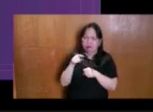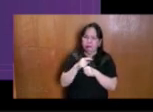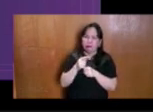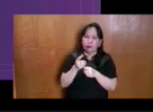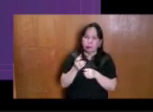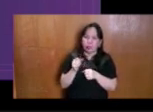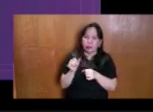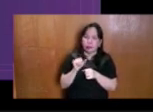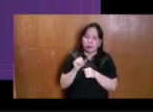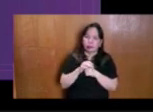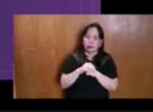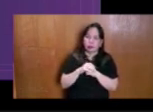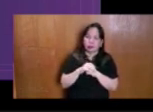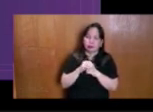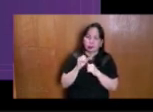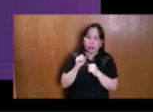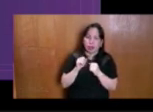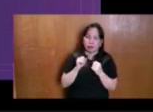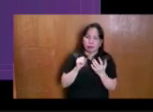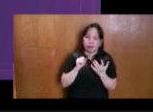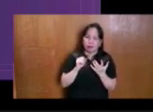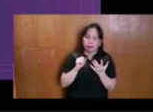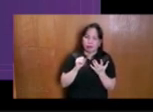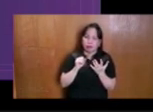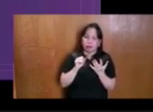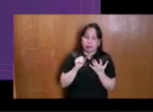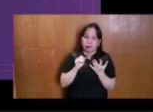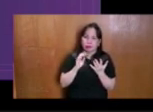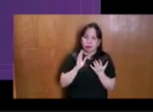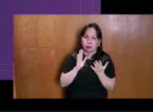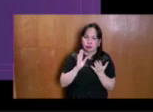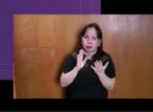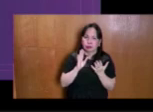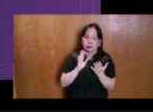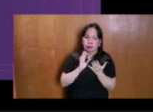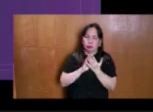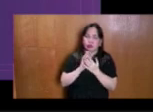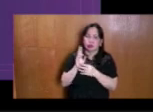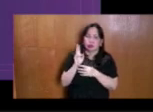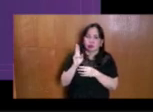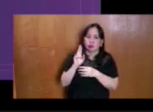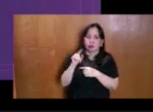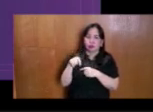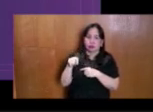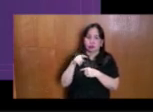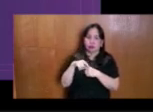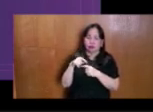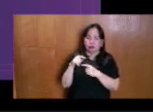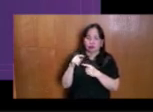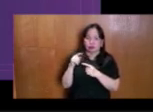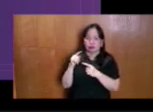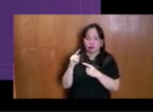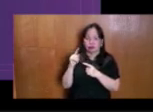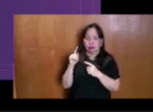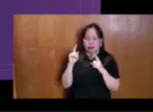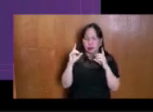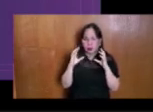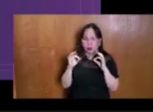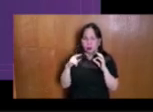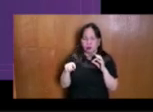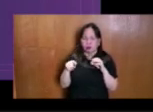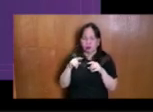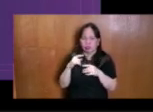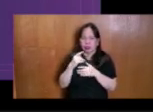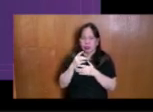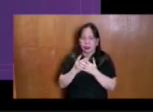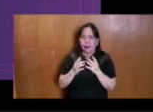be assigning exclusively to AI the decision, especially for high-risk